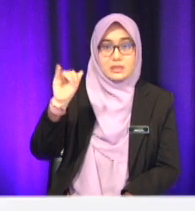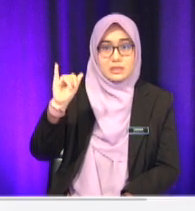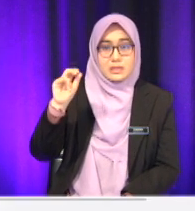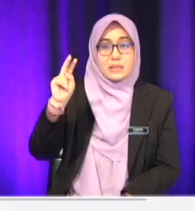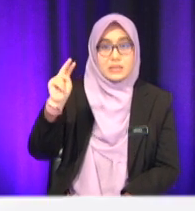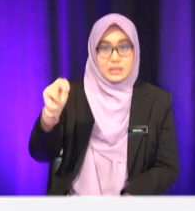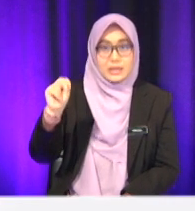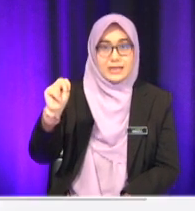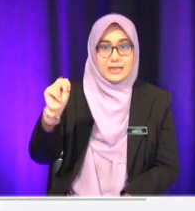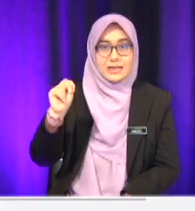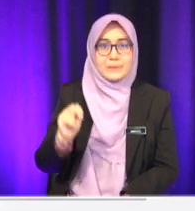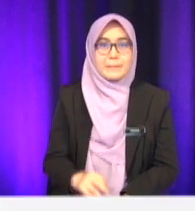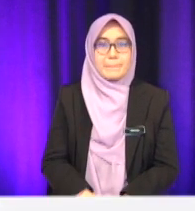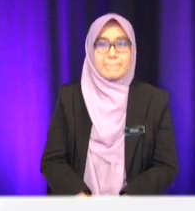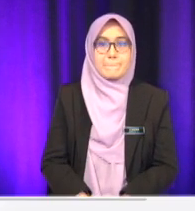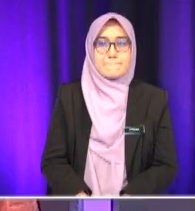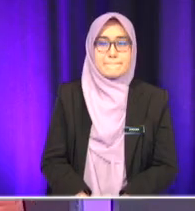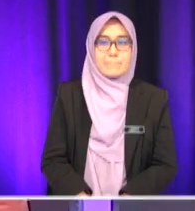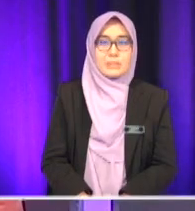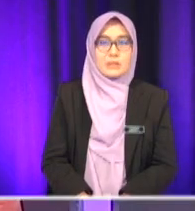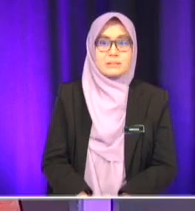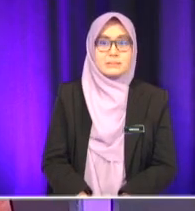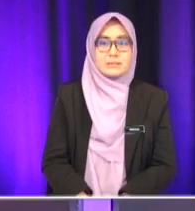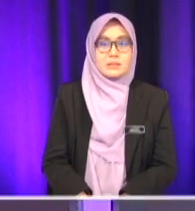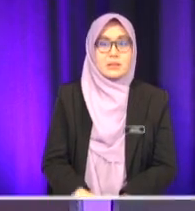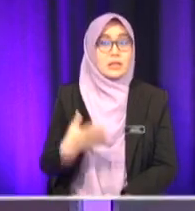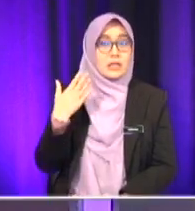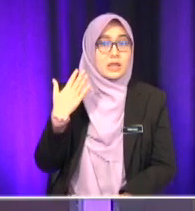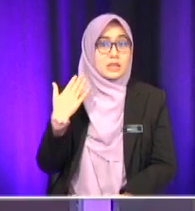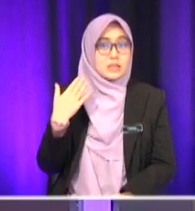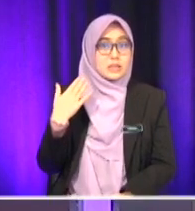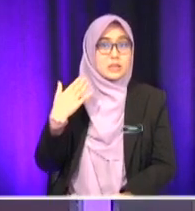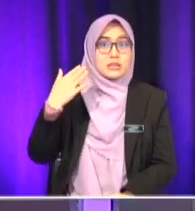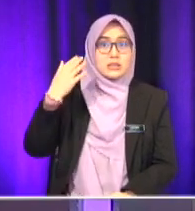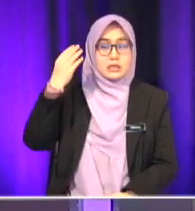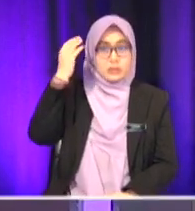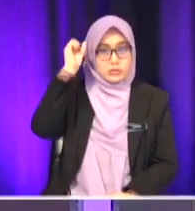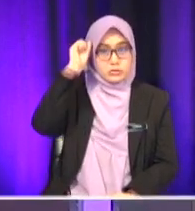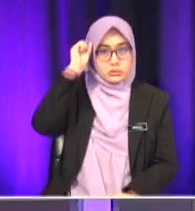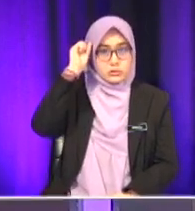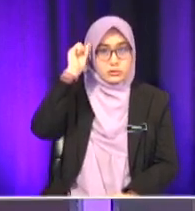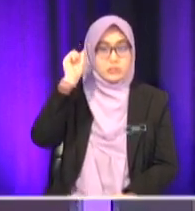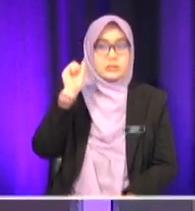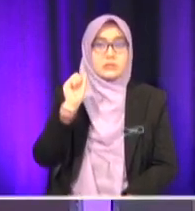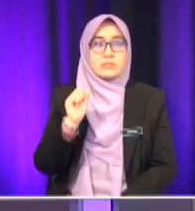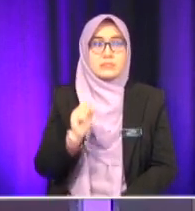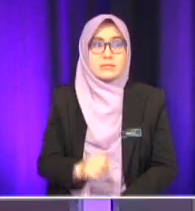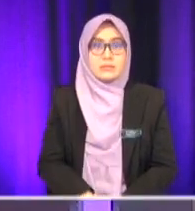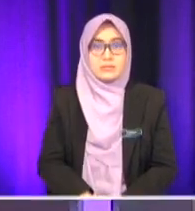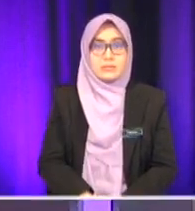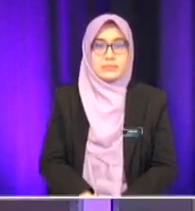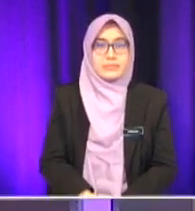Okay, just now, Sean, you give the answer teach, right? Yes. You know teach is the root word for Taught.